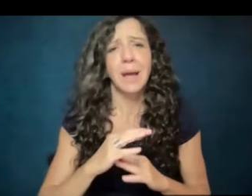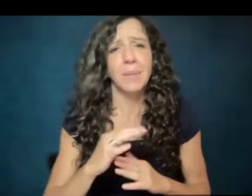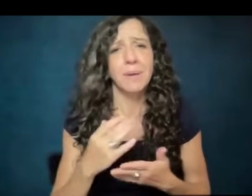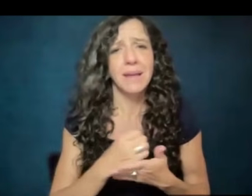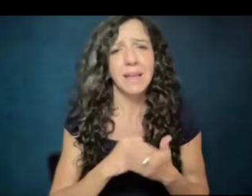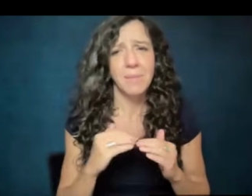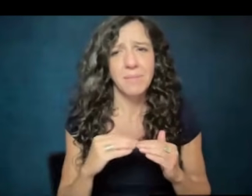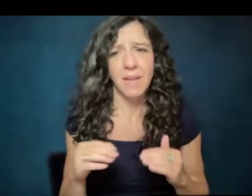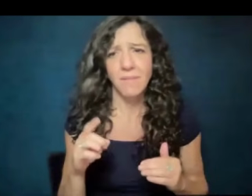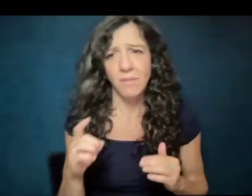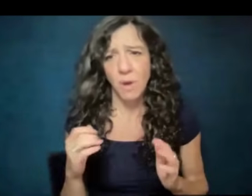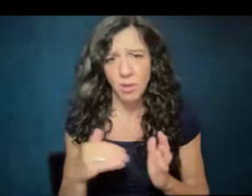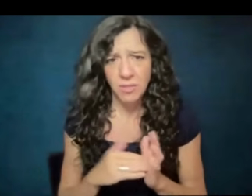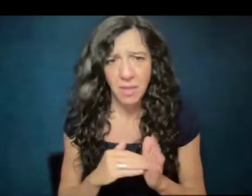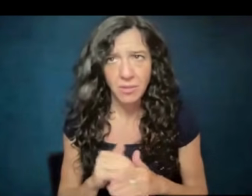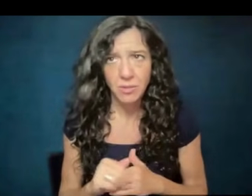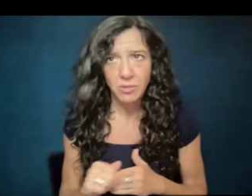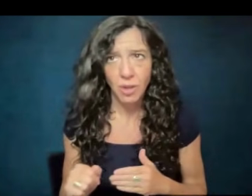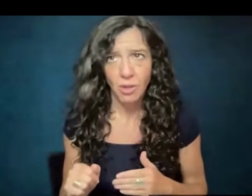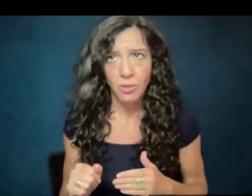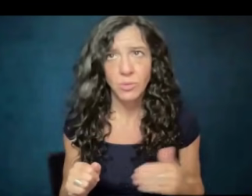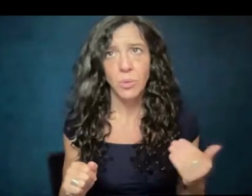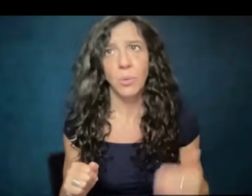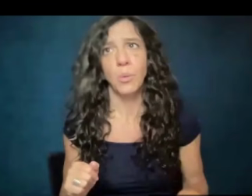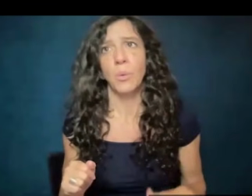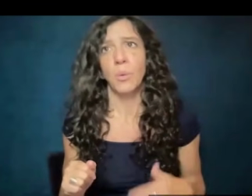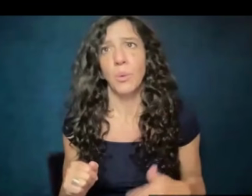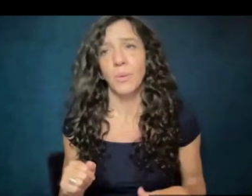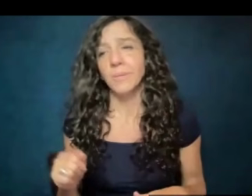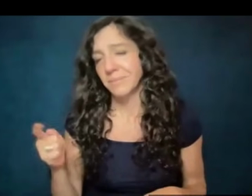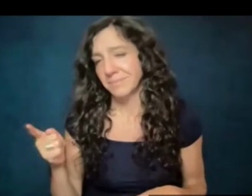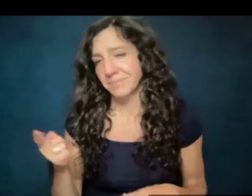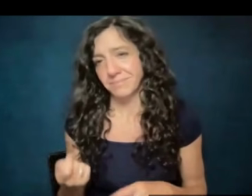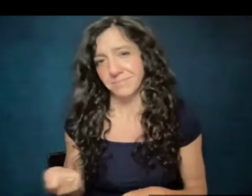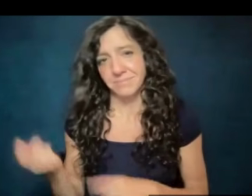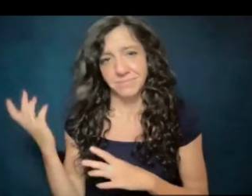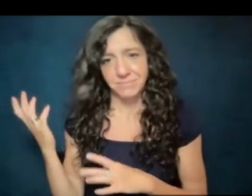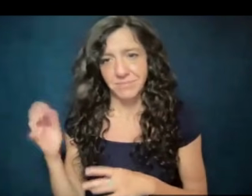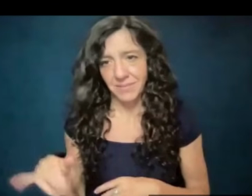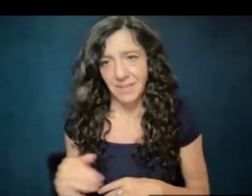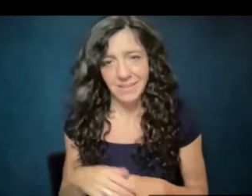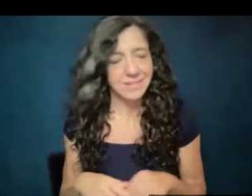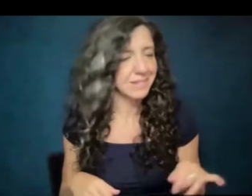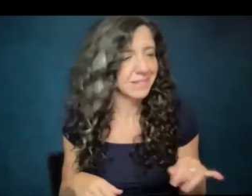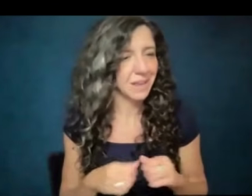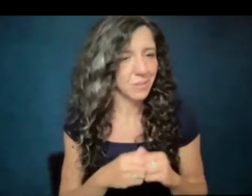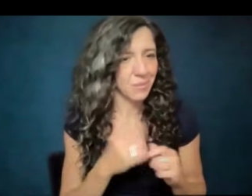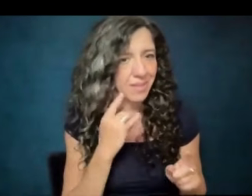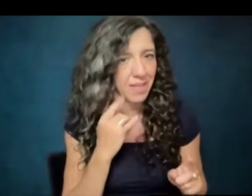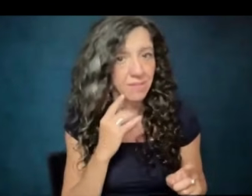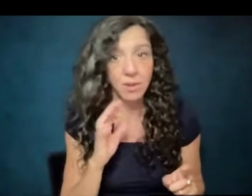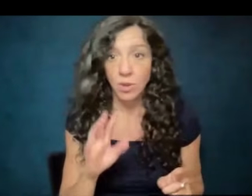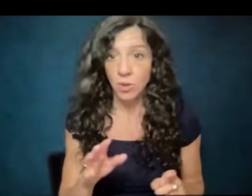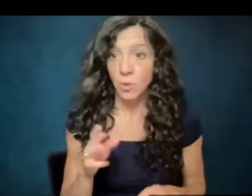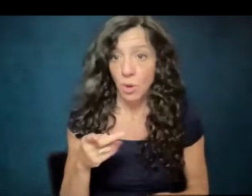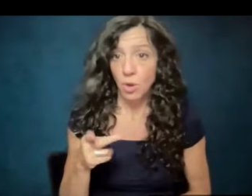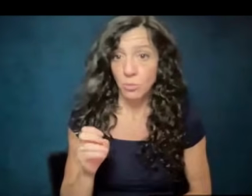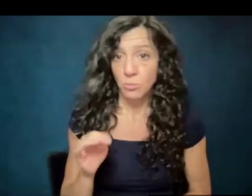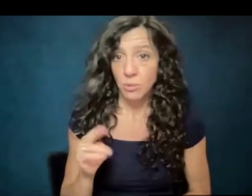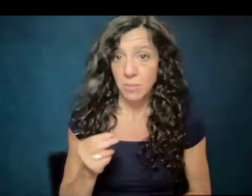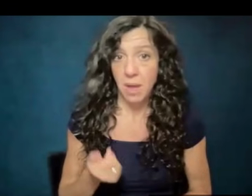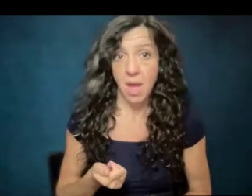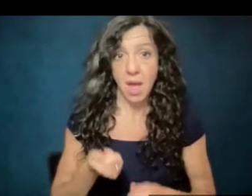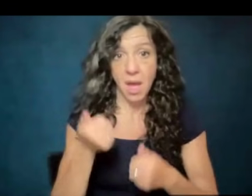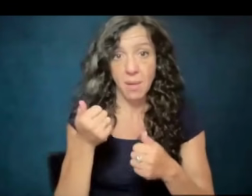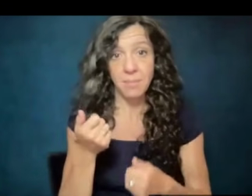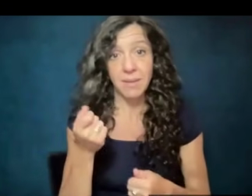$100,000. That income level is gone now. It's like California. Your premiums may go up a little if you make more